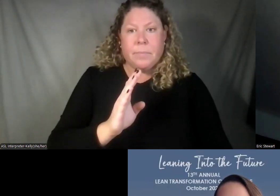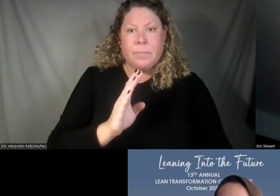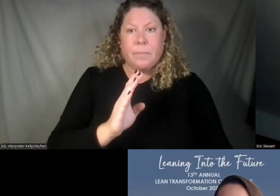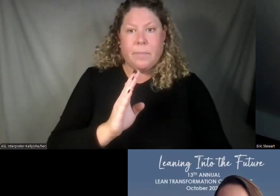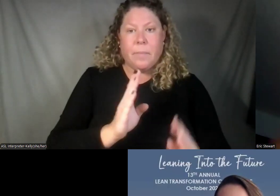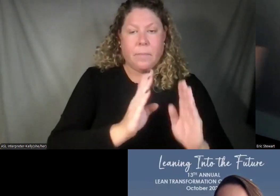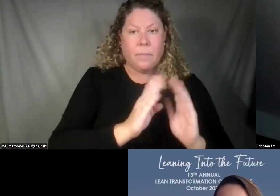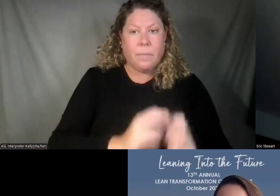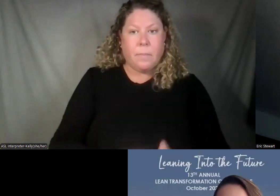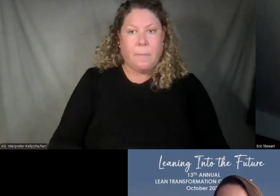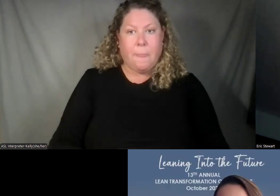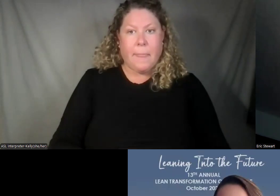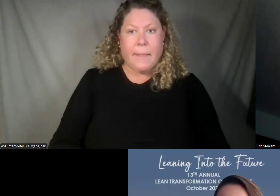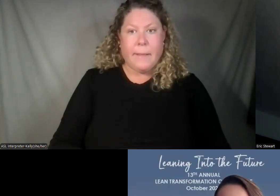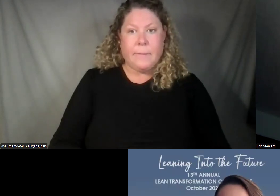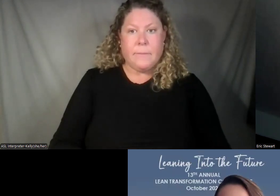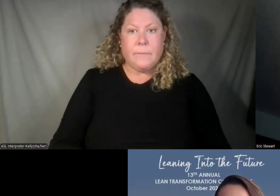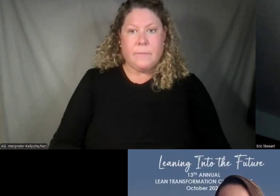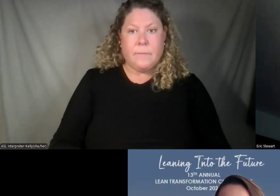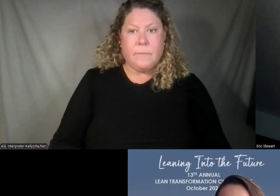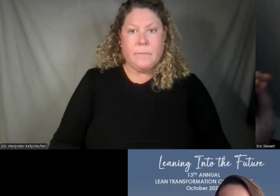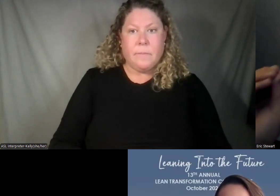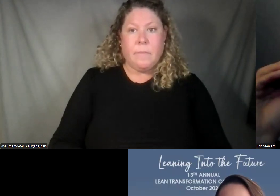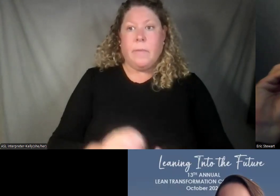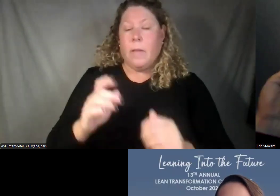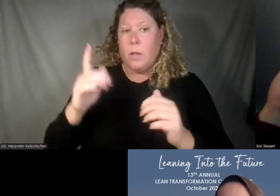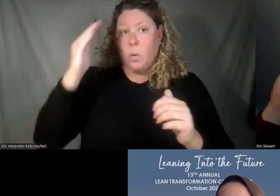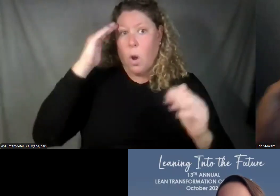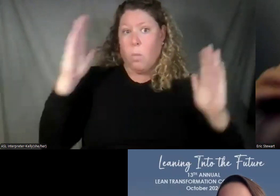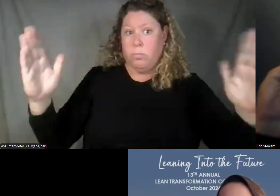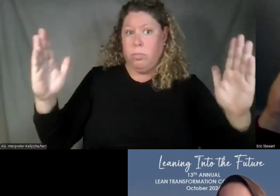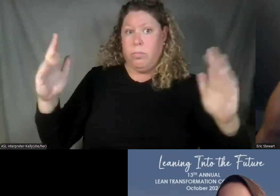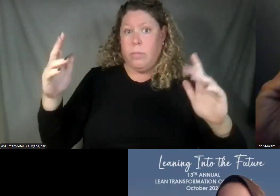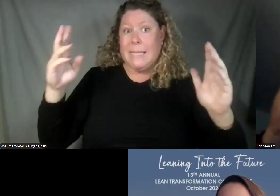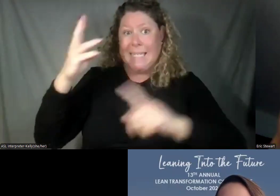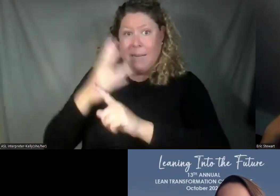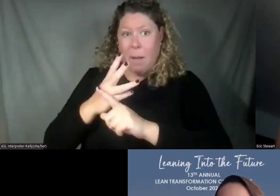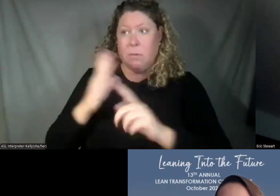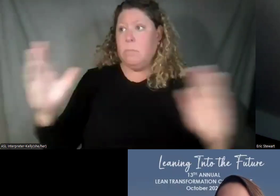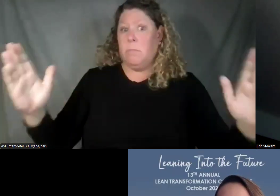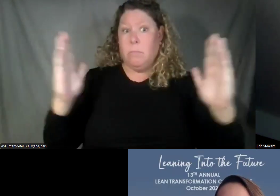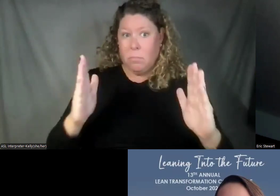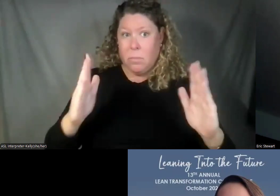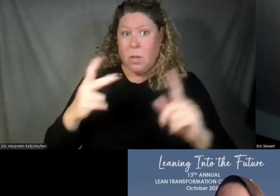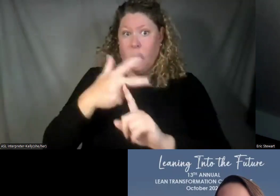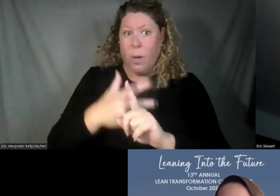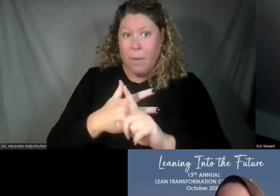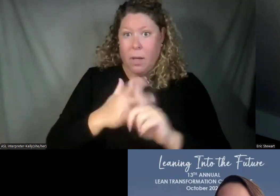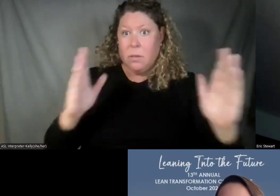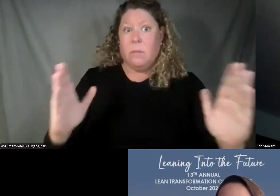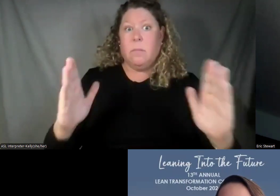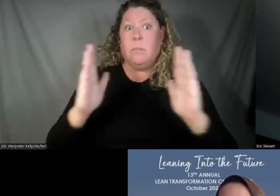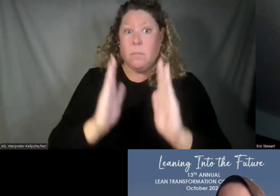parts. What's going to, that 3 months or that 6 month, and then what are all of the activities that need